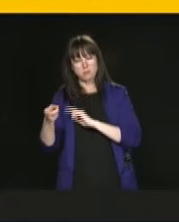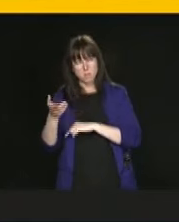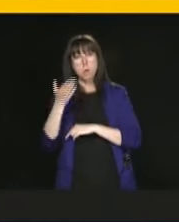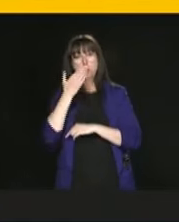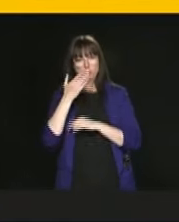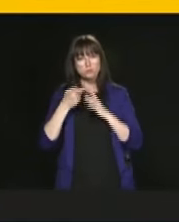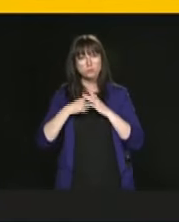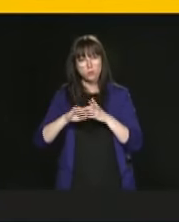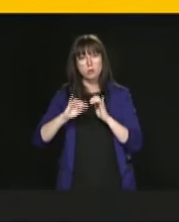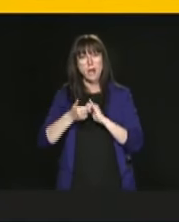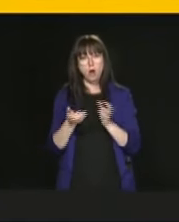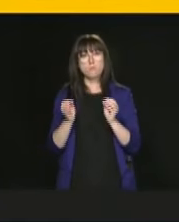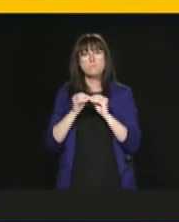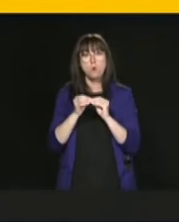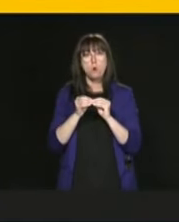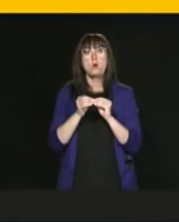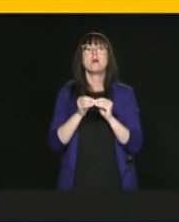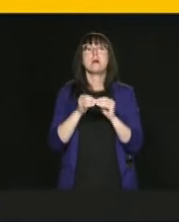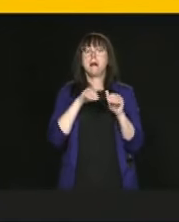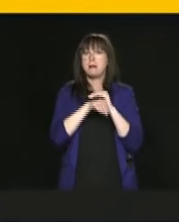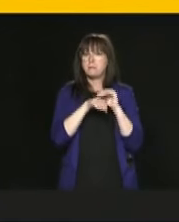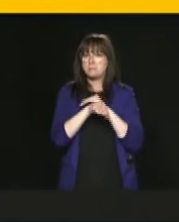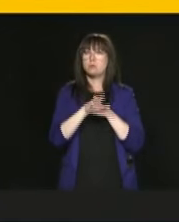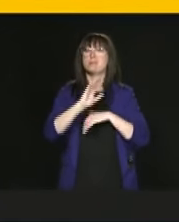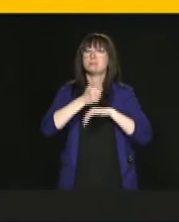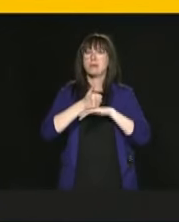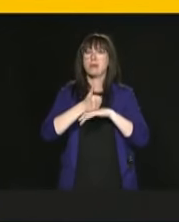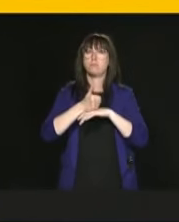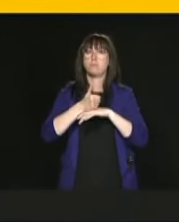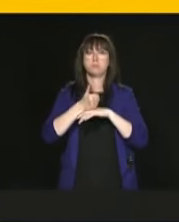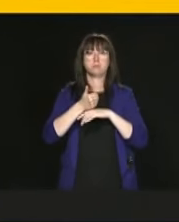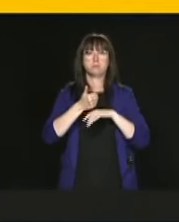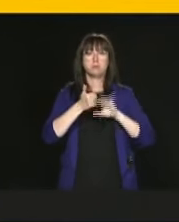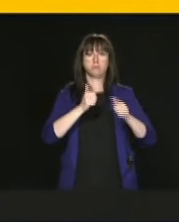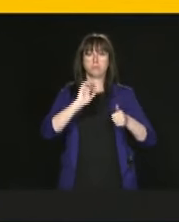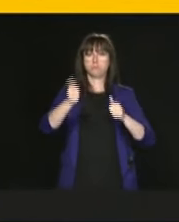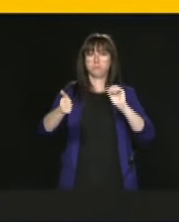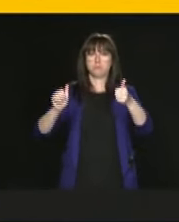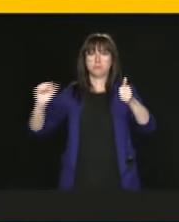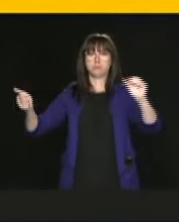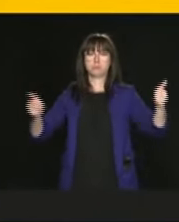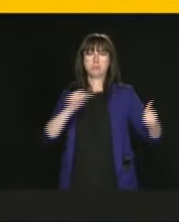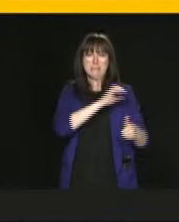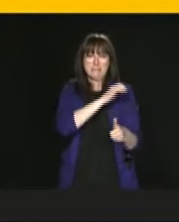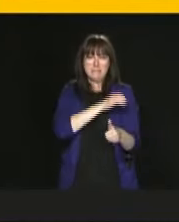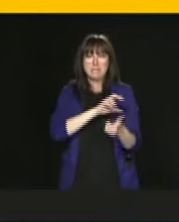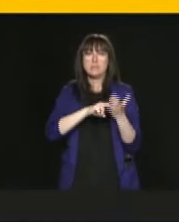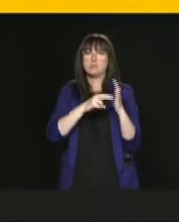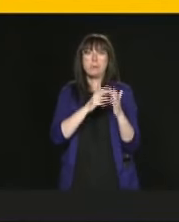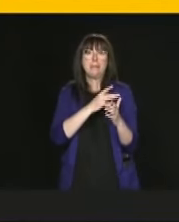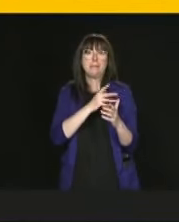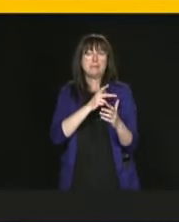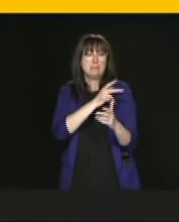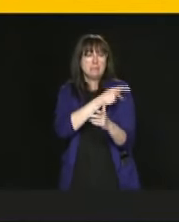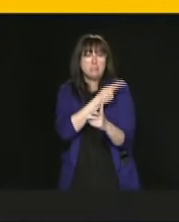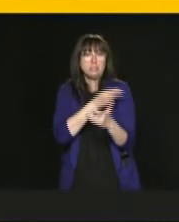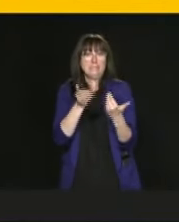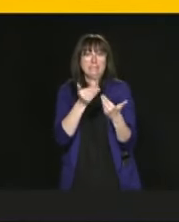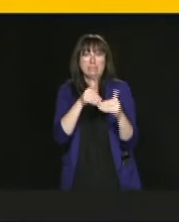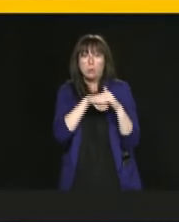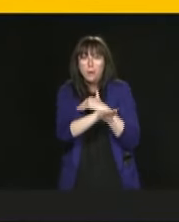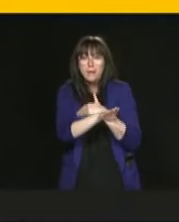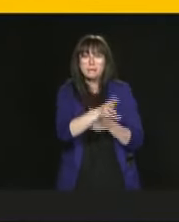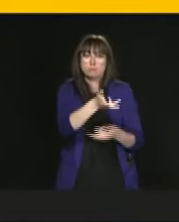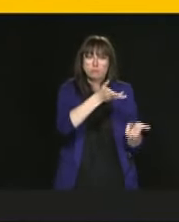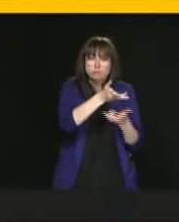sort of mobile sites, et cetera, so that the patients, it's actually closer and easier for the people who need to be tested to get tested. So that's one of the things